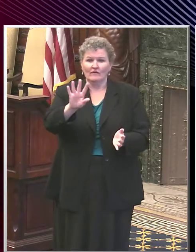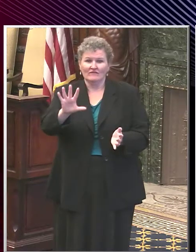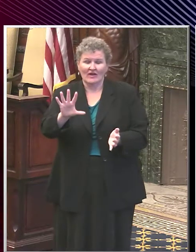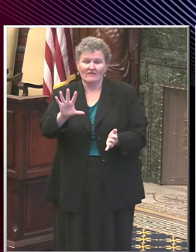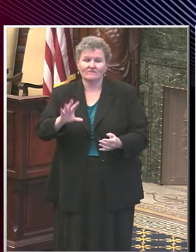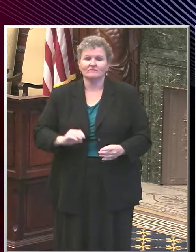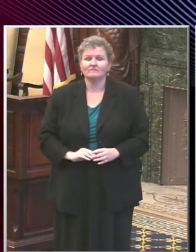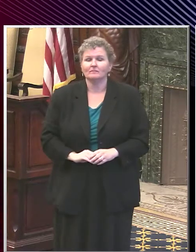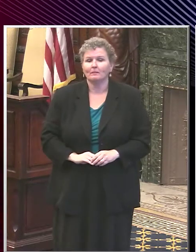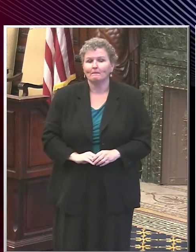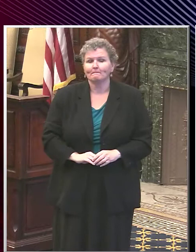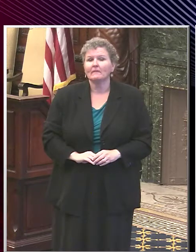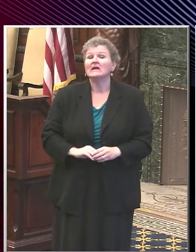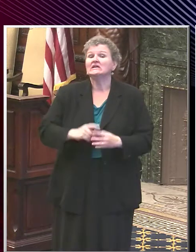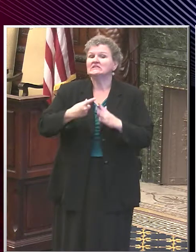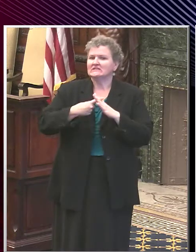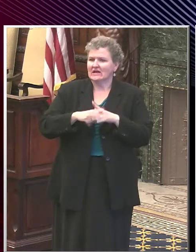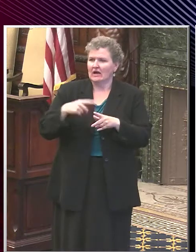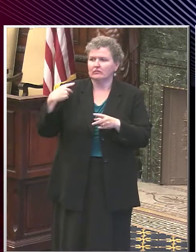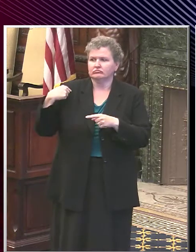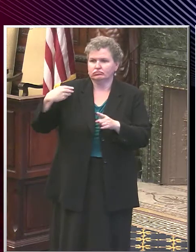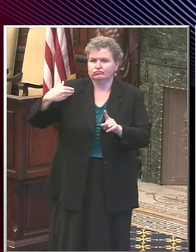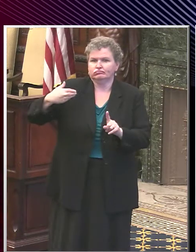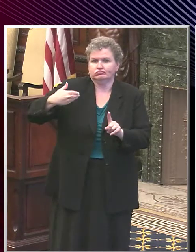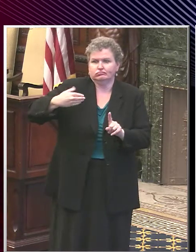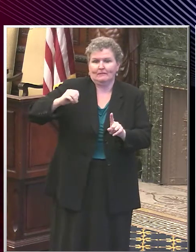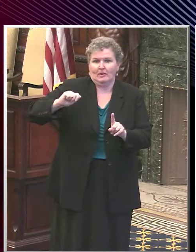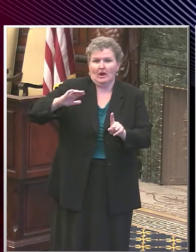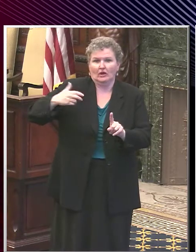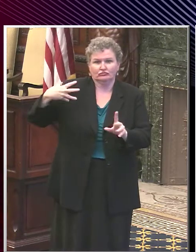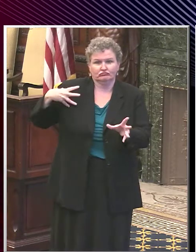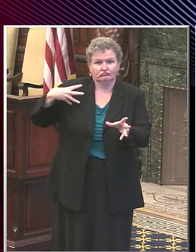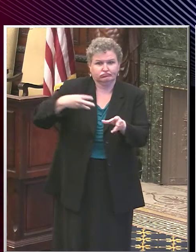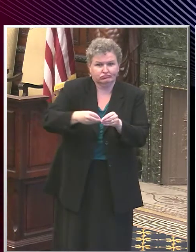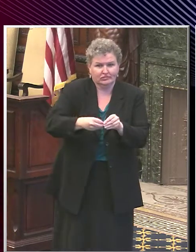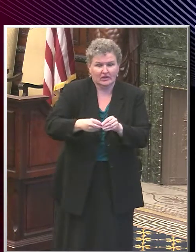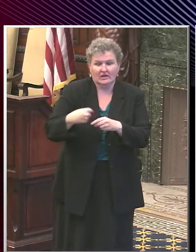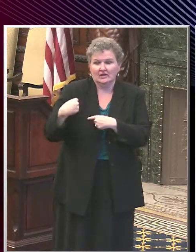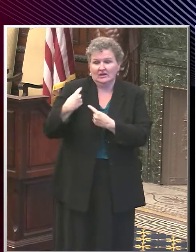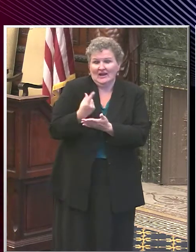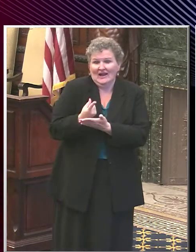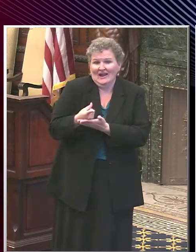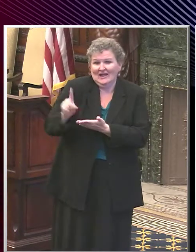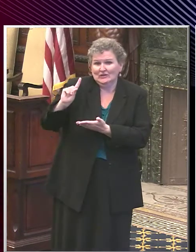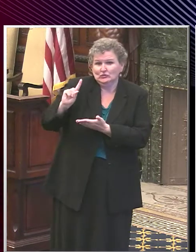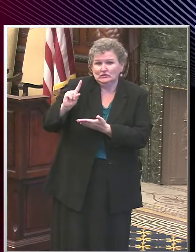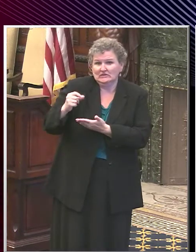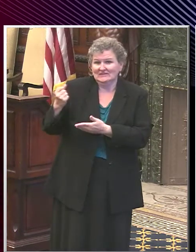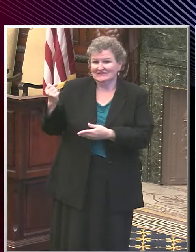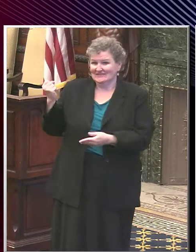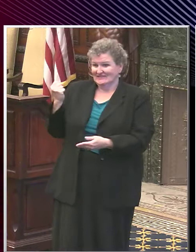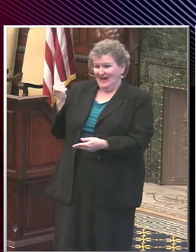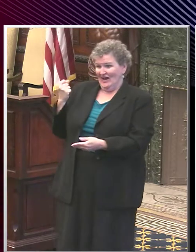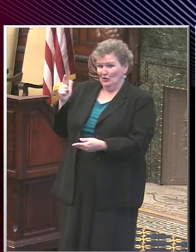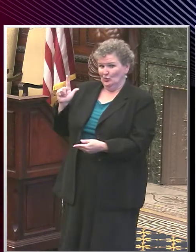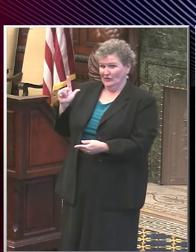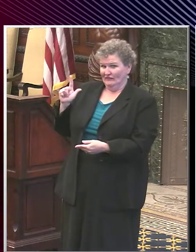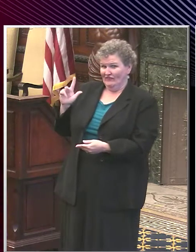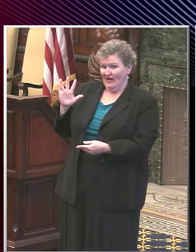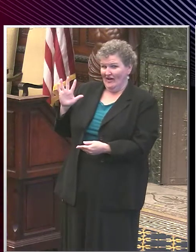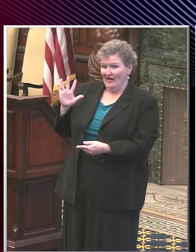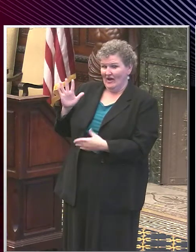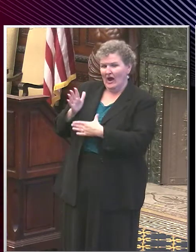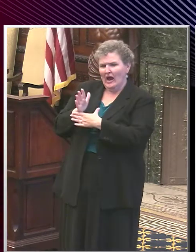29,945 since the beginning of the epidemic. Now, in the past week that ended last Saturday, July 25th, we averaged